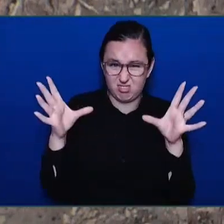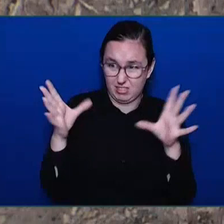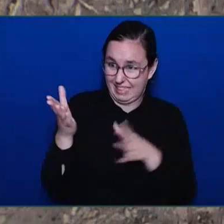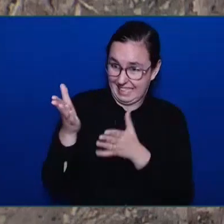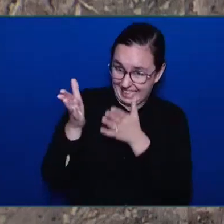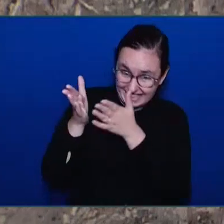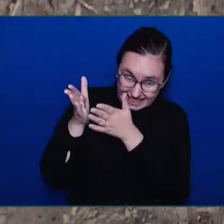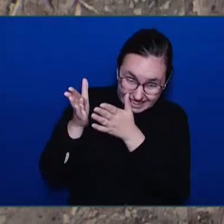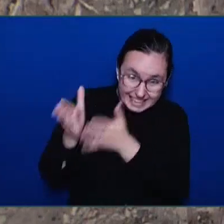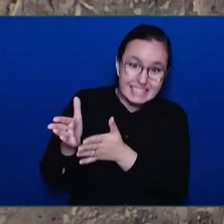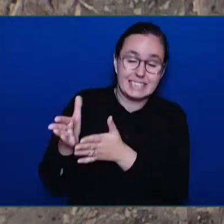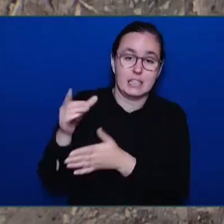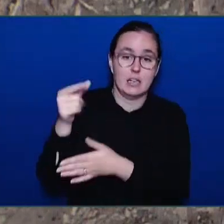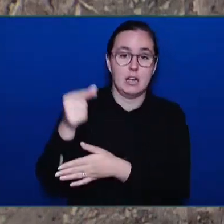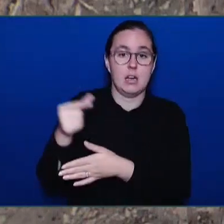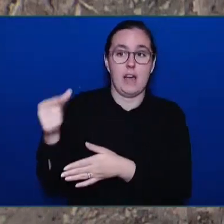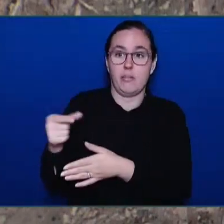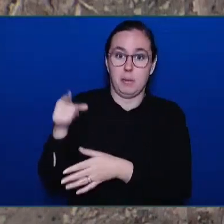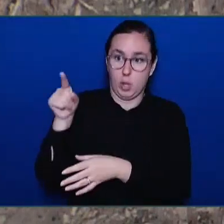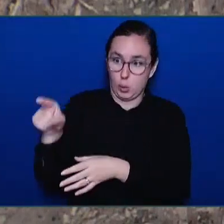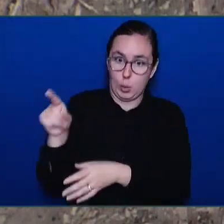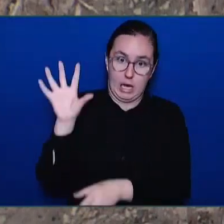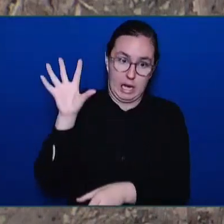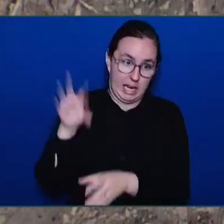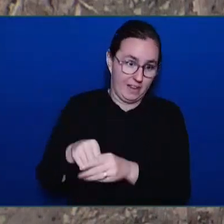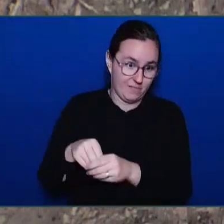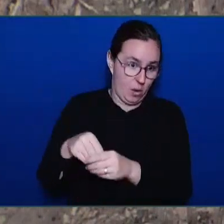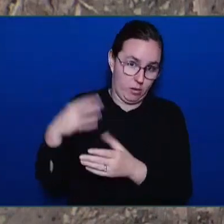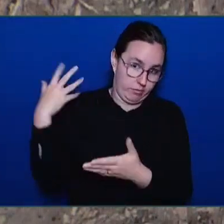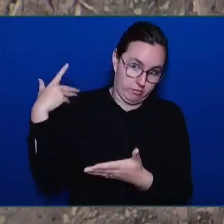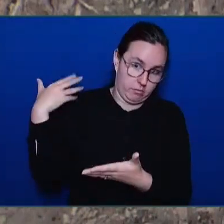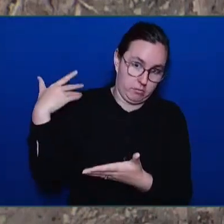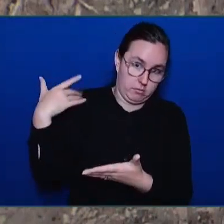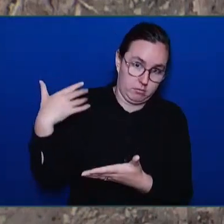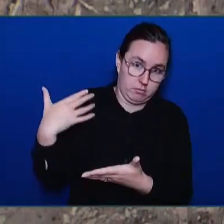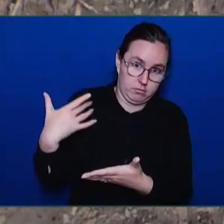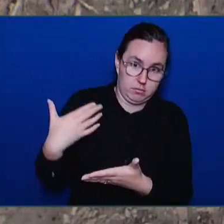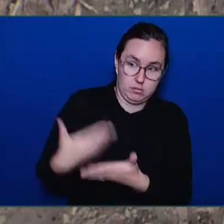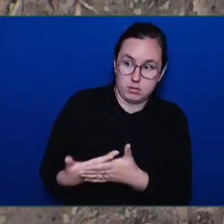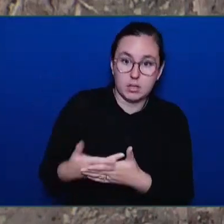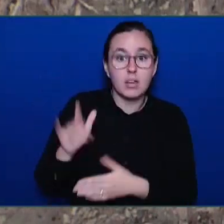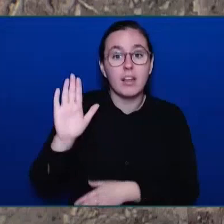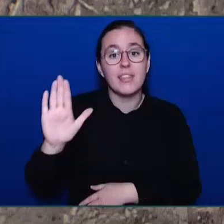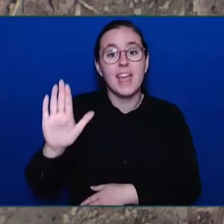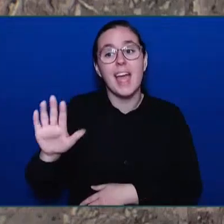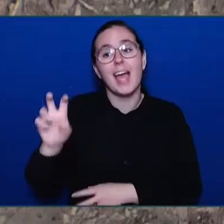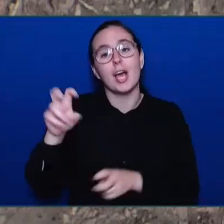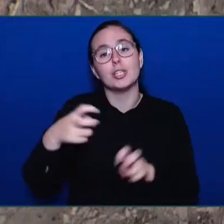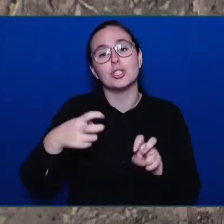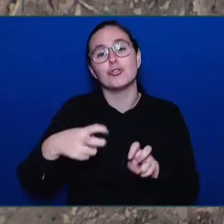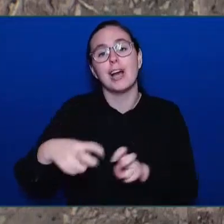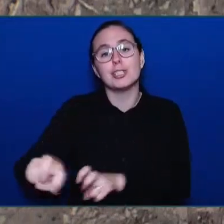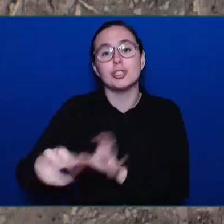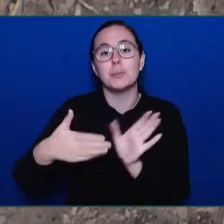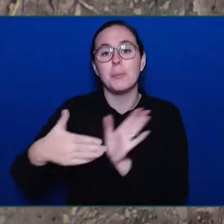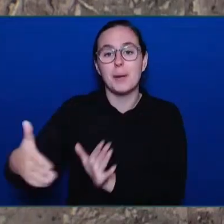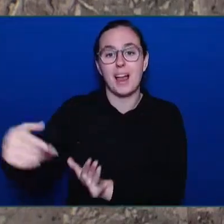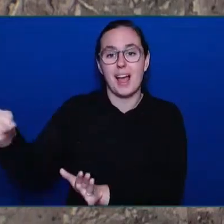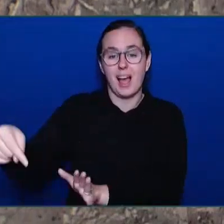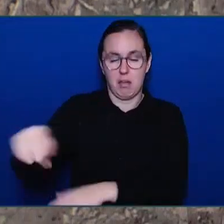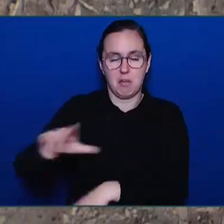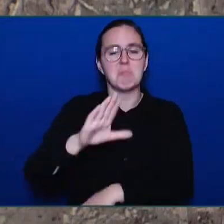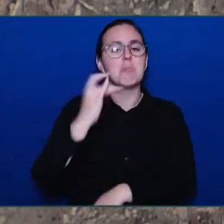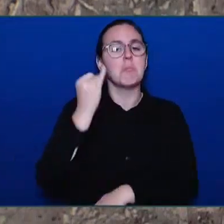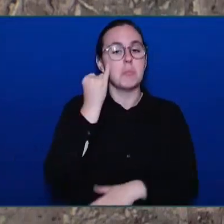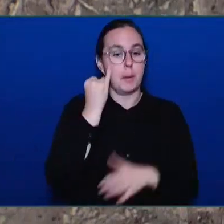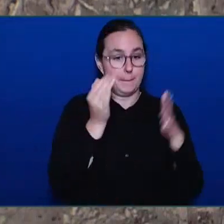transition plan that included 18 months of severance for 6 months worth of work. And Surrey taxpayers are